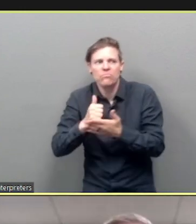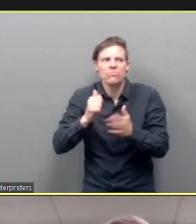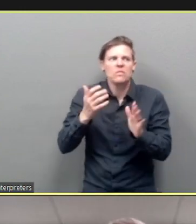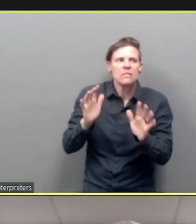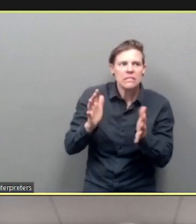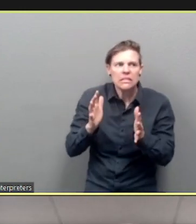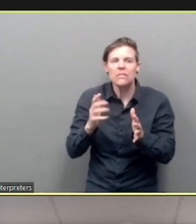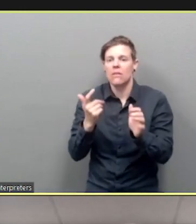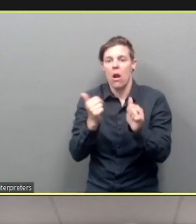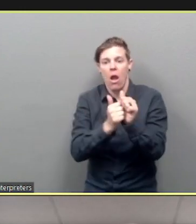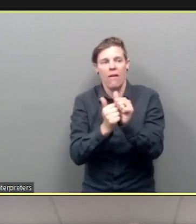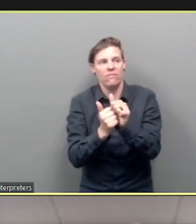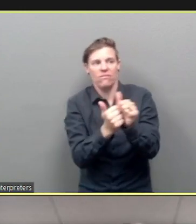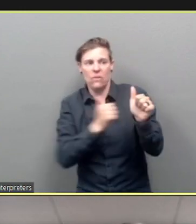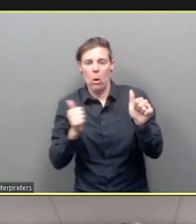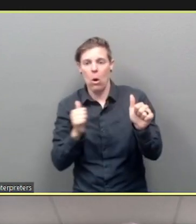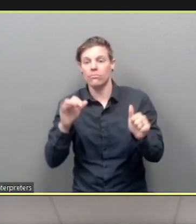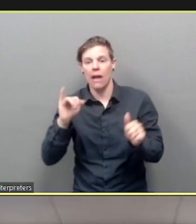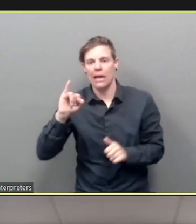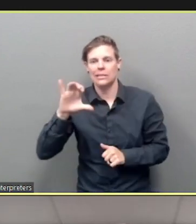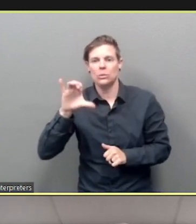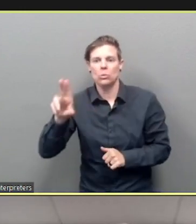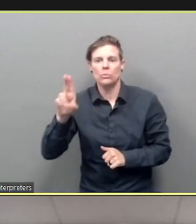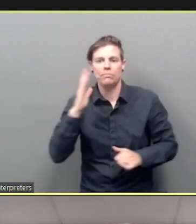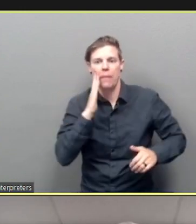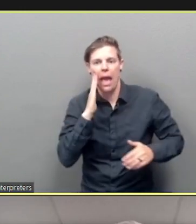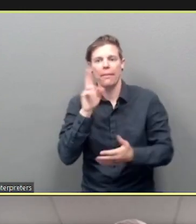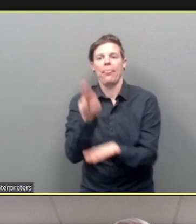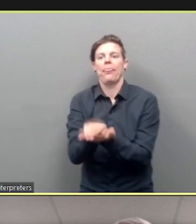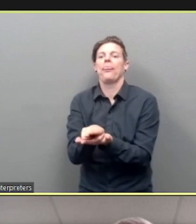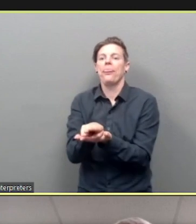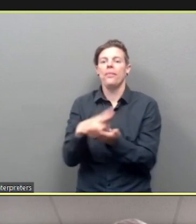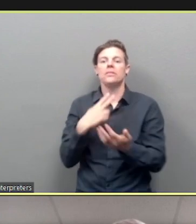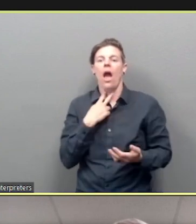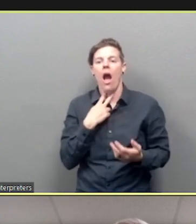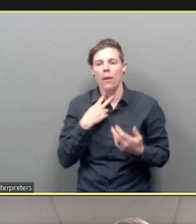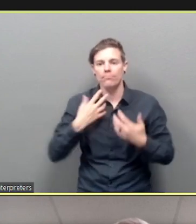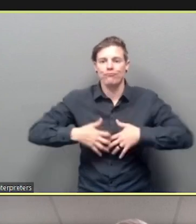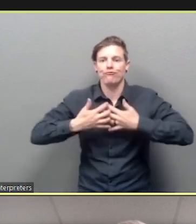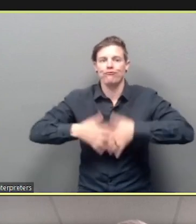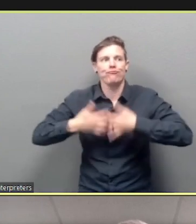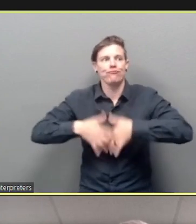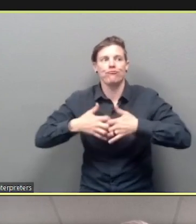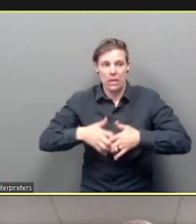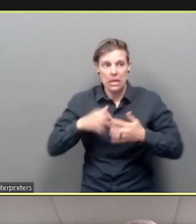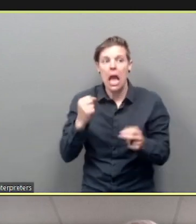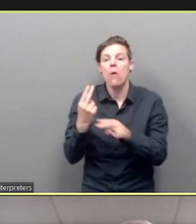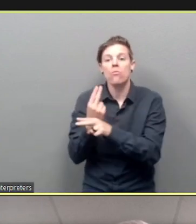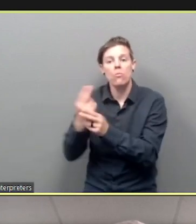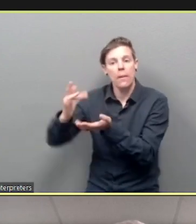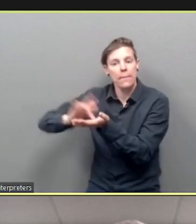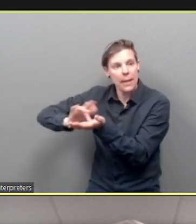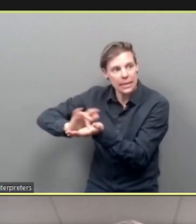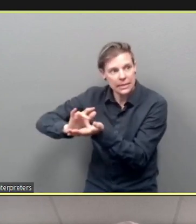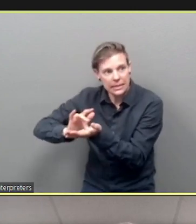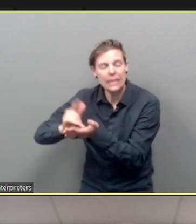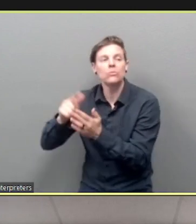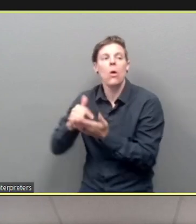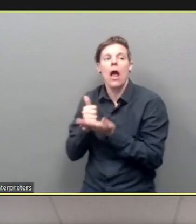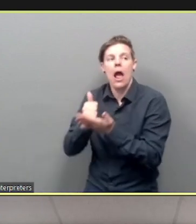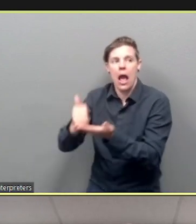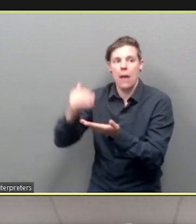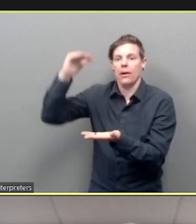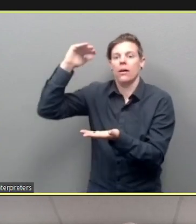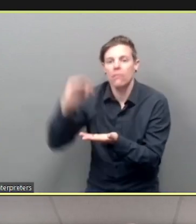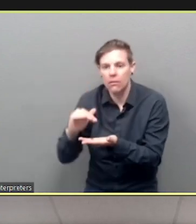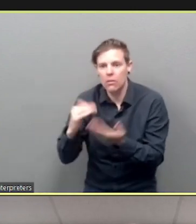care units where we have no room. Also shortens their hospital stay to make room for additional unvaccinated people